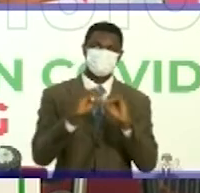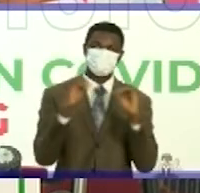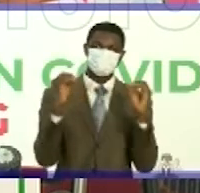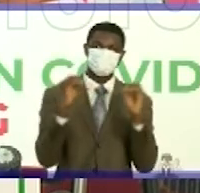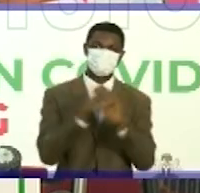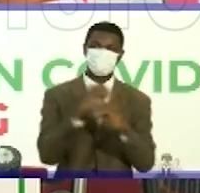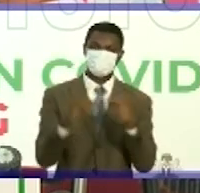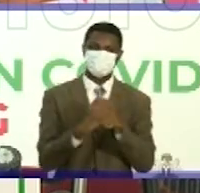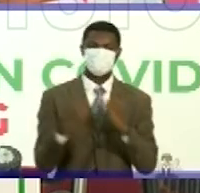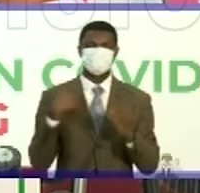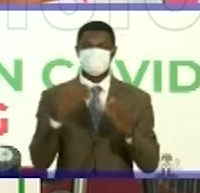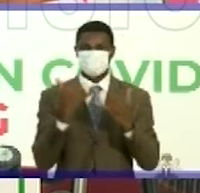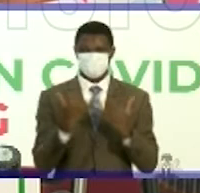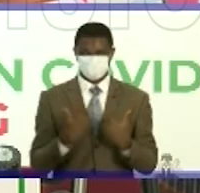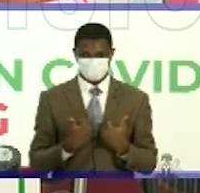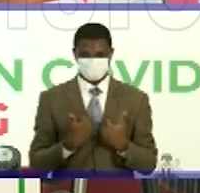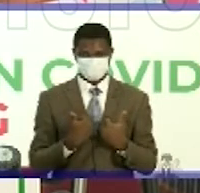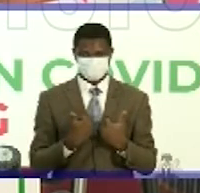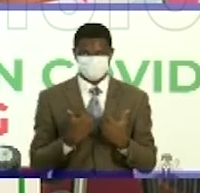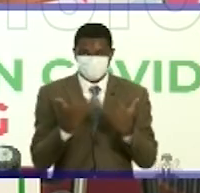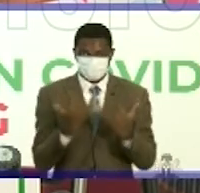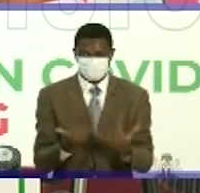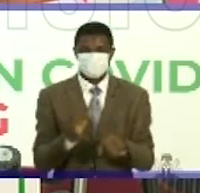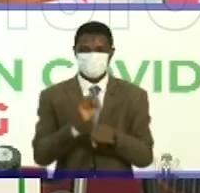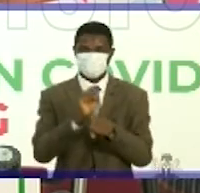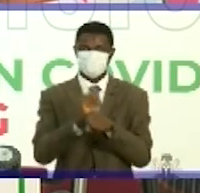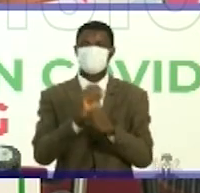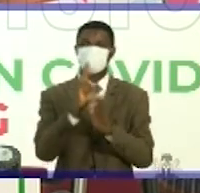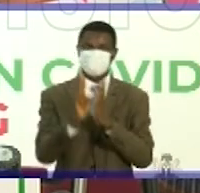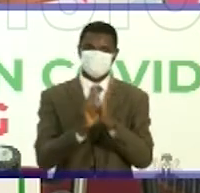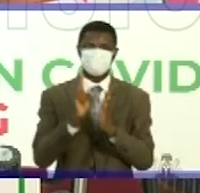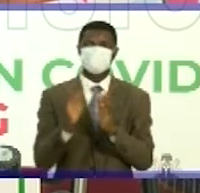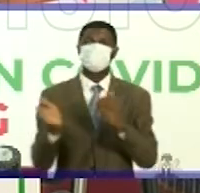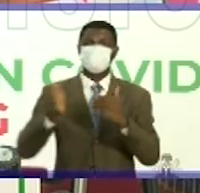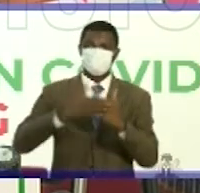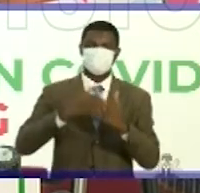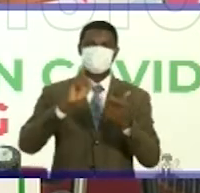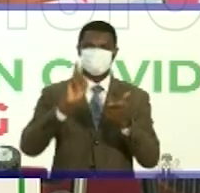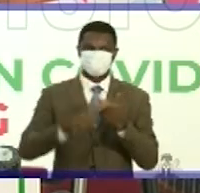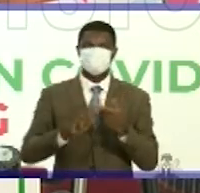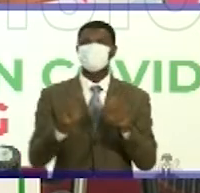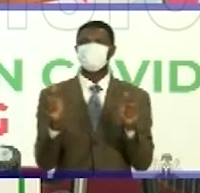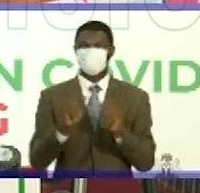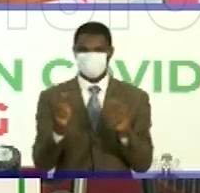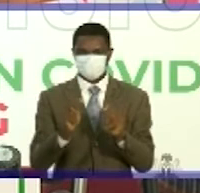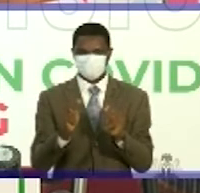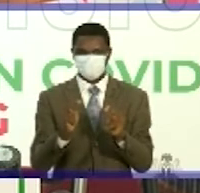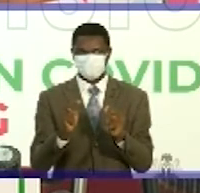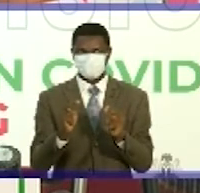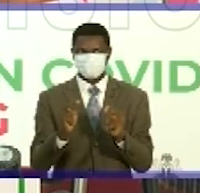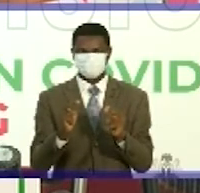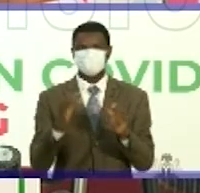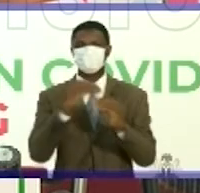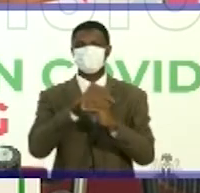we are now extending working hours to normal official hours from Monday to Friday, with the